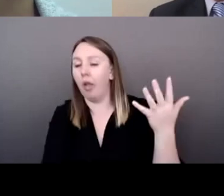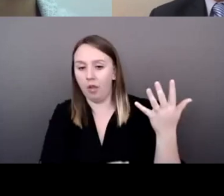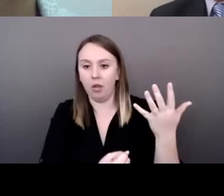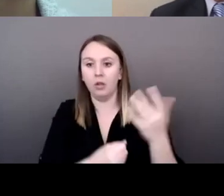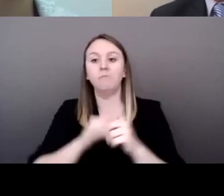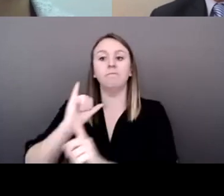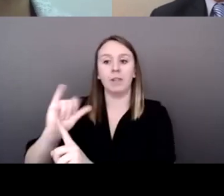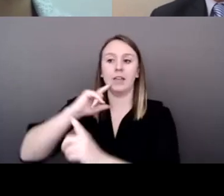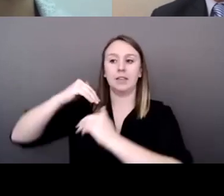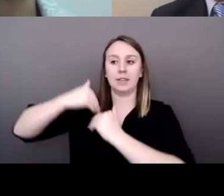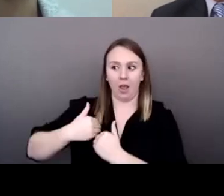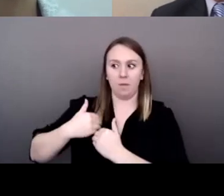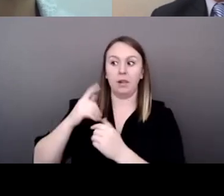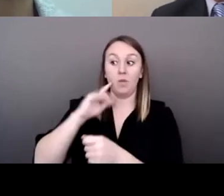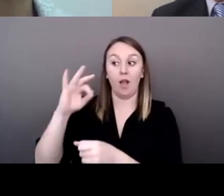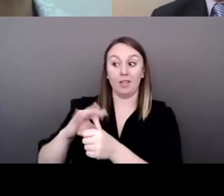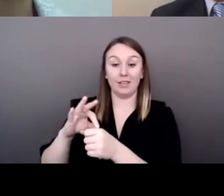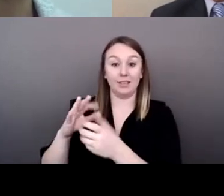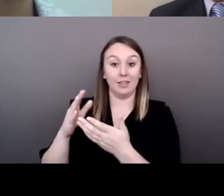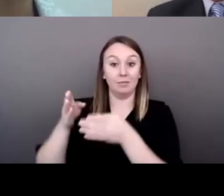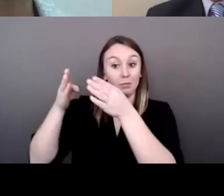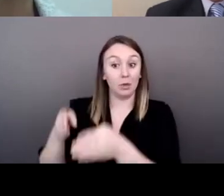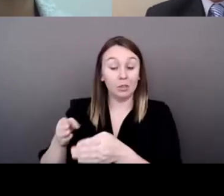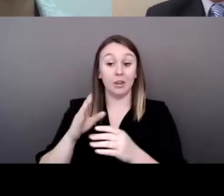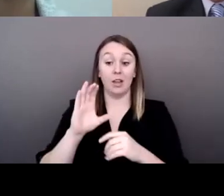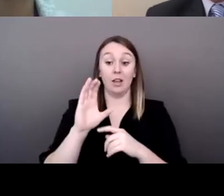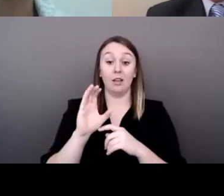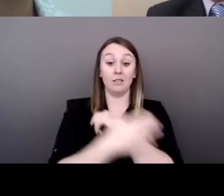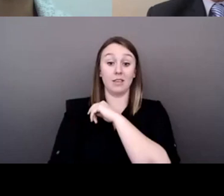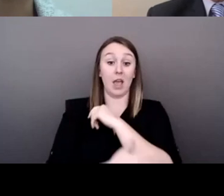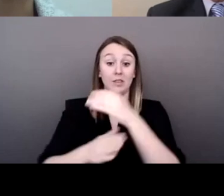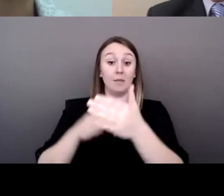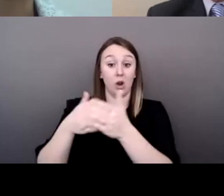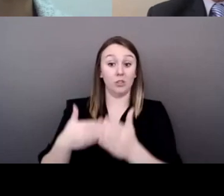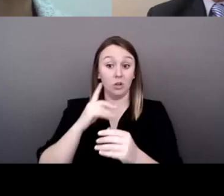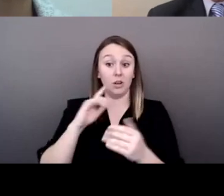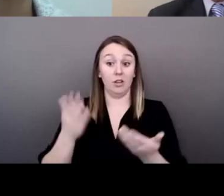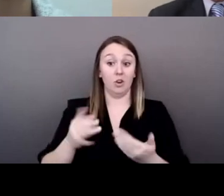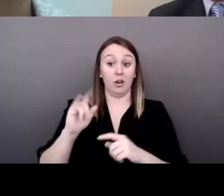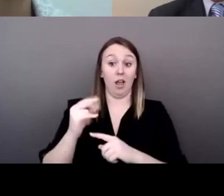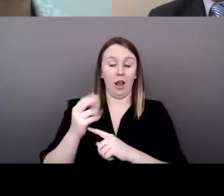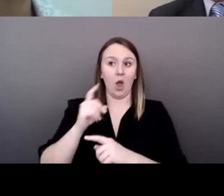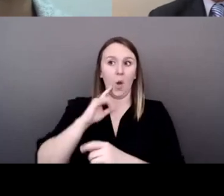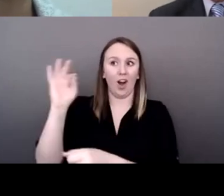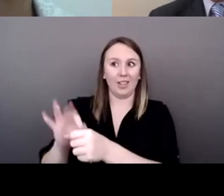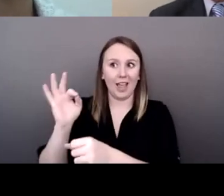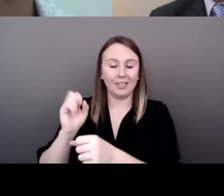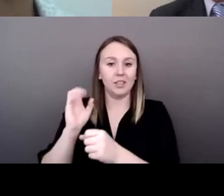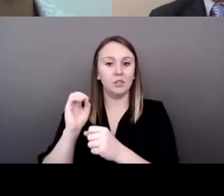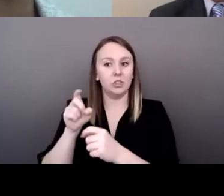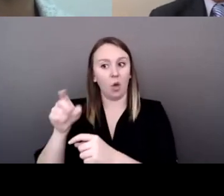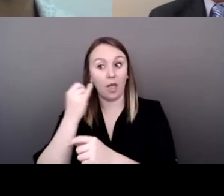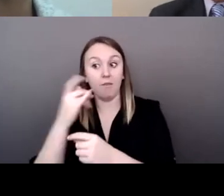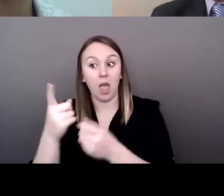official. County prosecutors are elected officials in Idaho. So that in and of itself, whether you're a tribal member or not, is a part of accountability. So